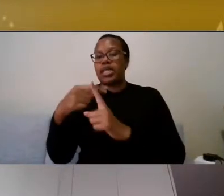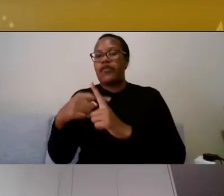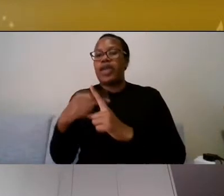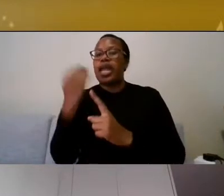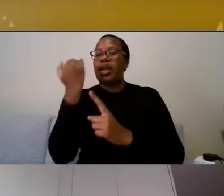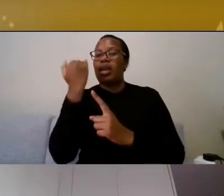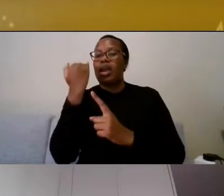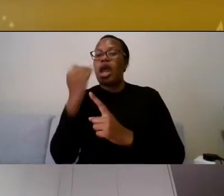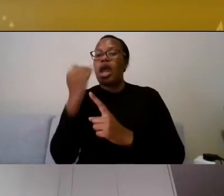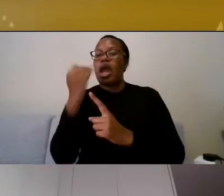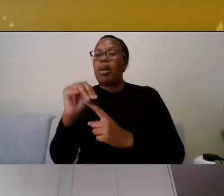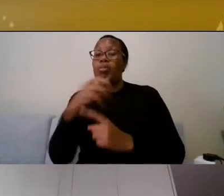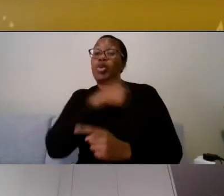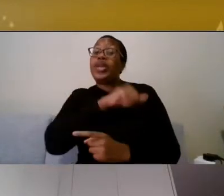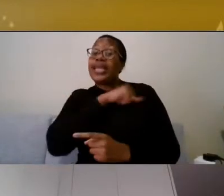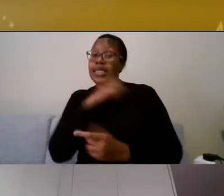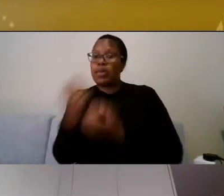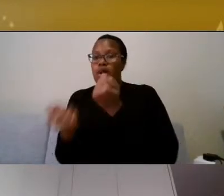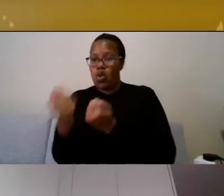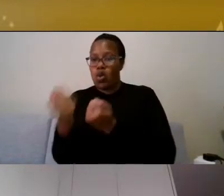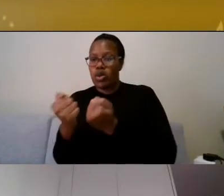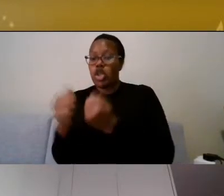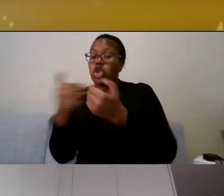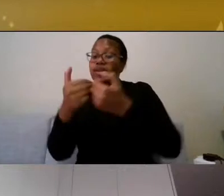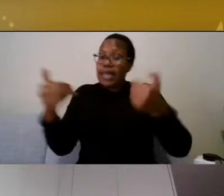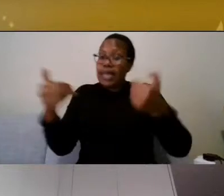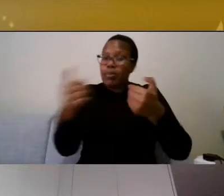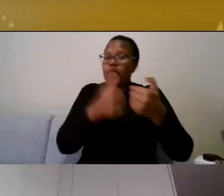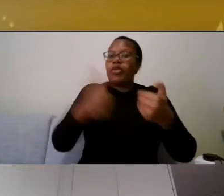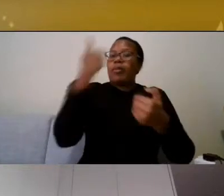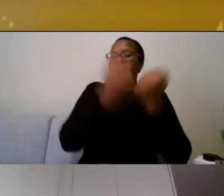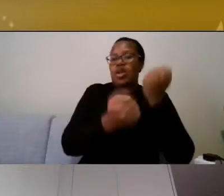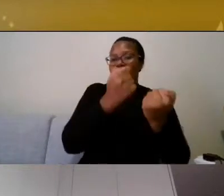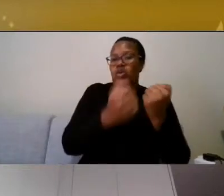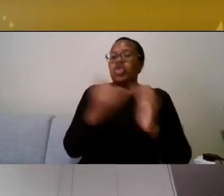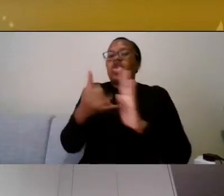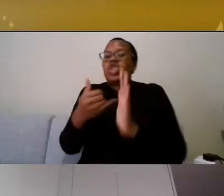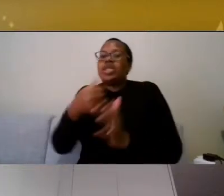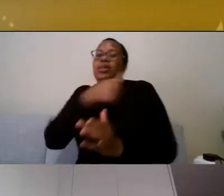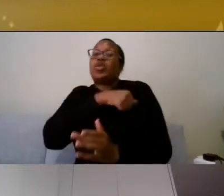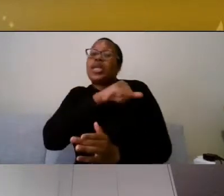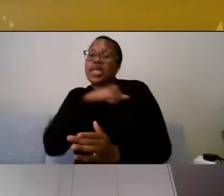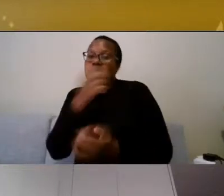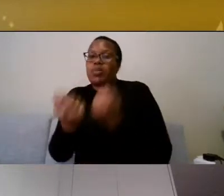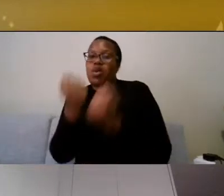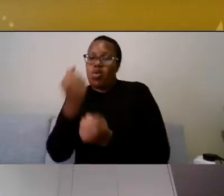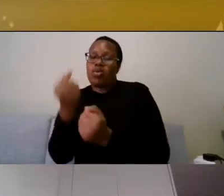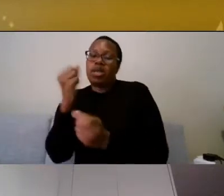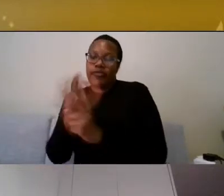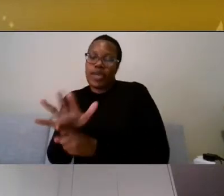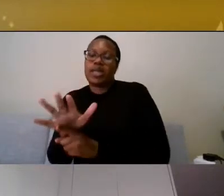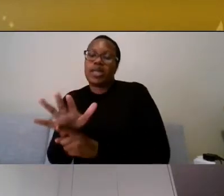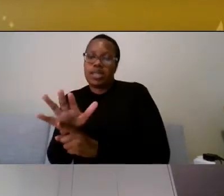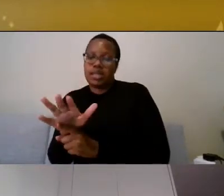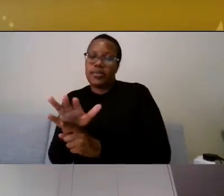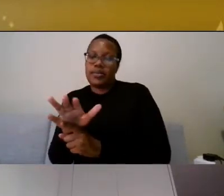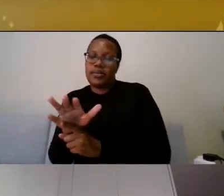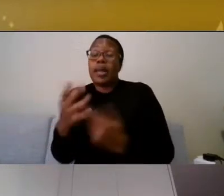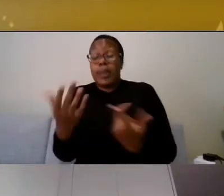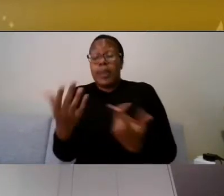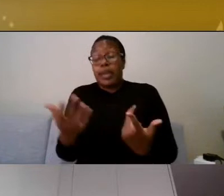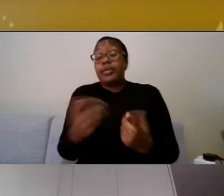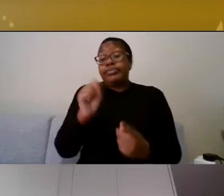court building, so it's just the municipal court that was affected. However, I mean, Western Cape is